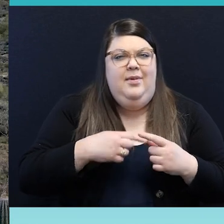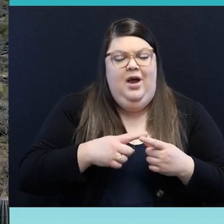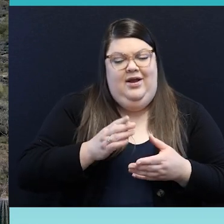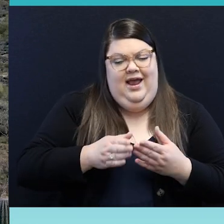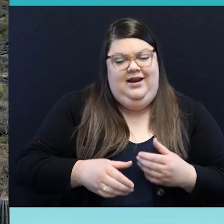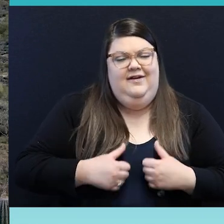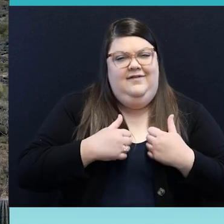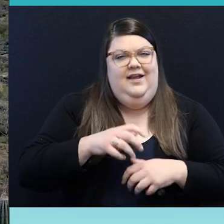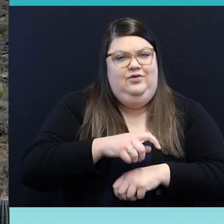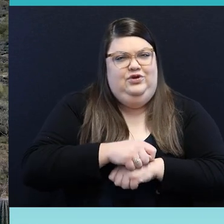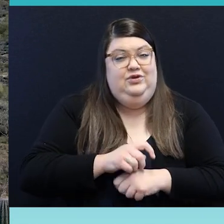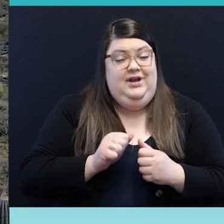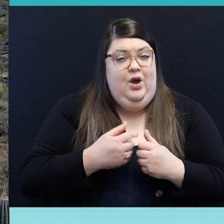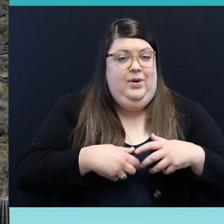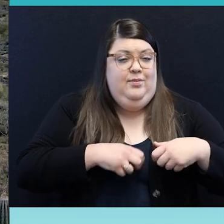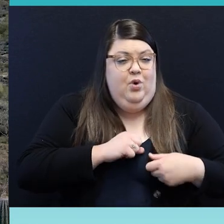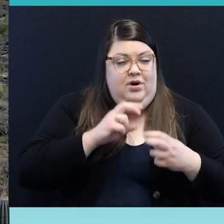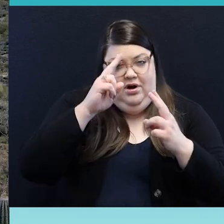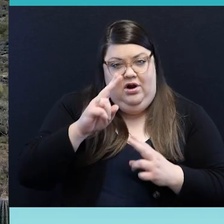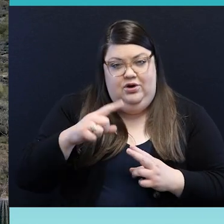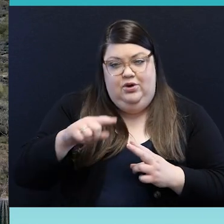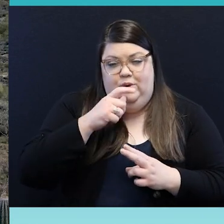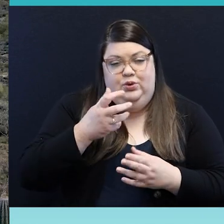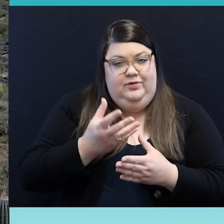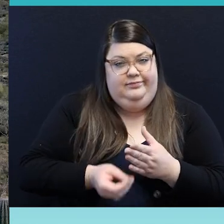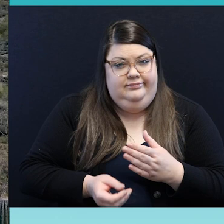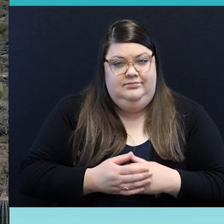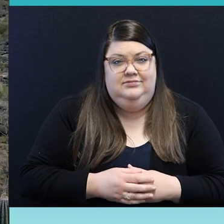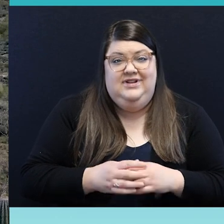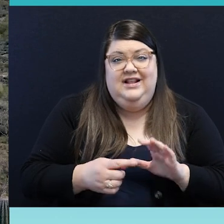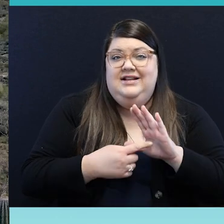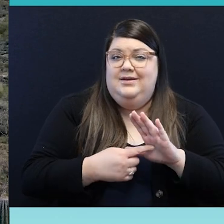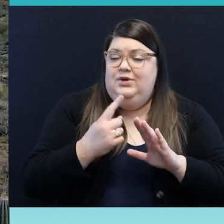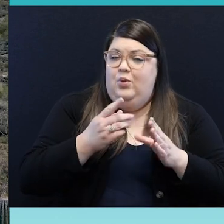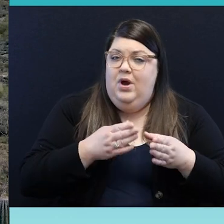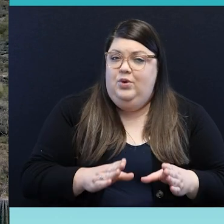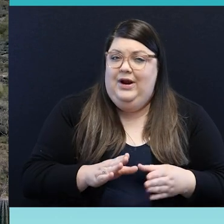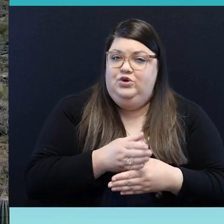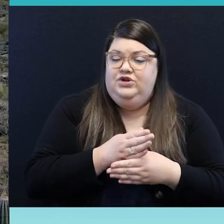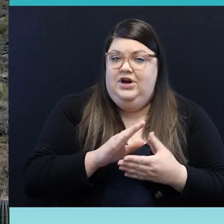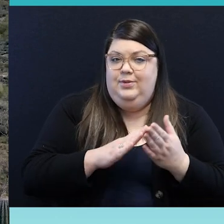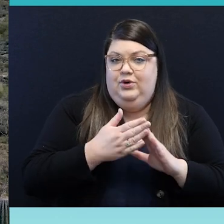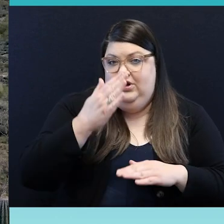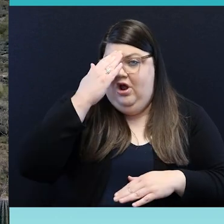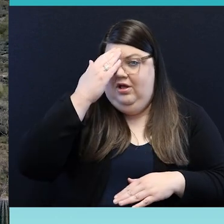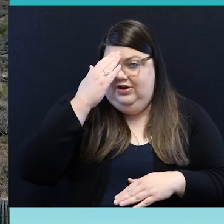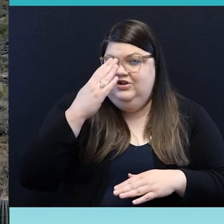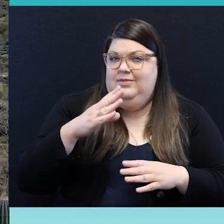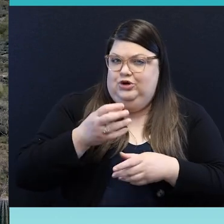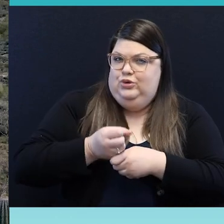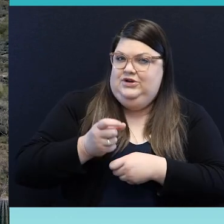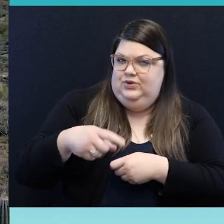rituals, and how we mourn and honor those who have passed on. The exhibit is one way they are sharing the community knowledge that has been entrusted to